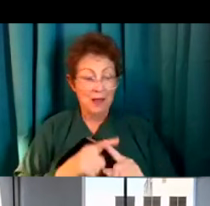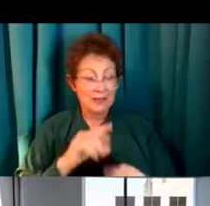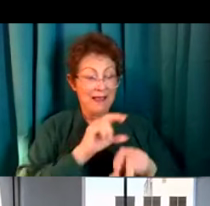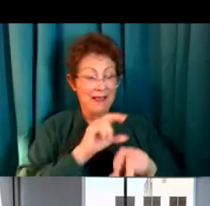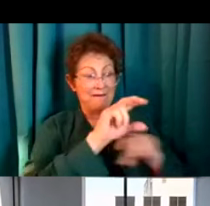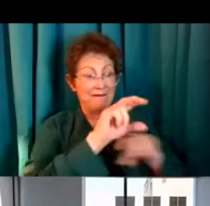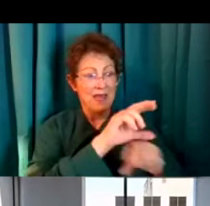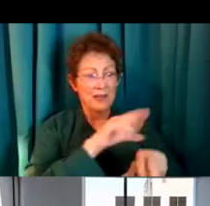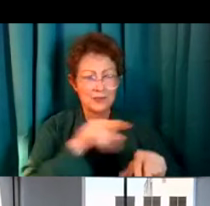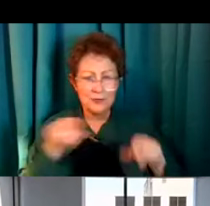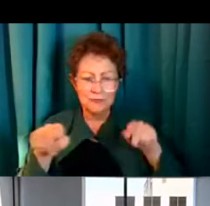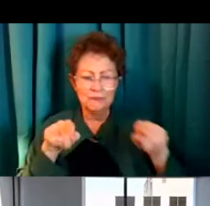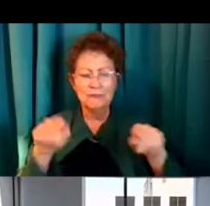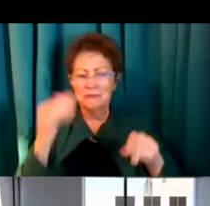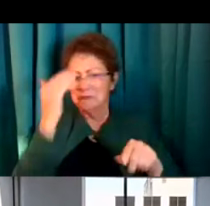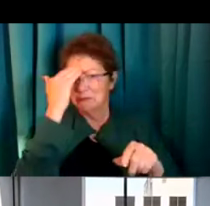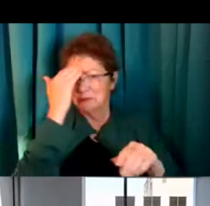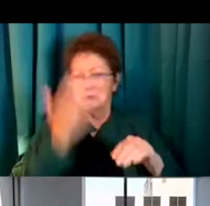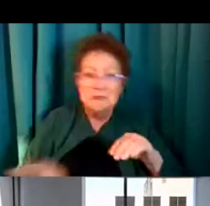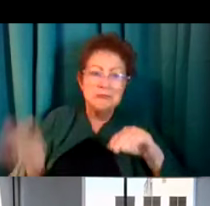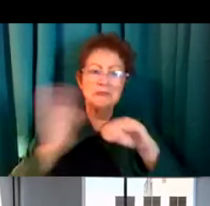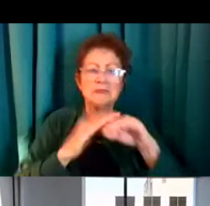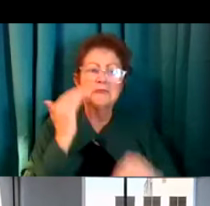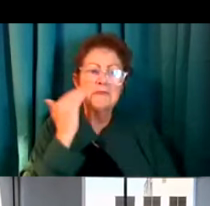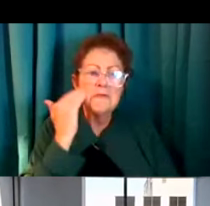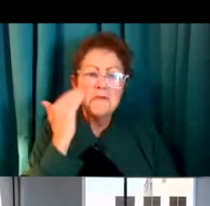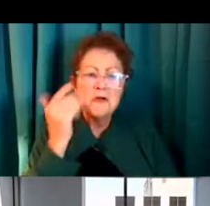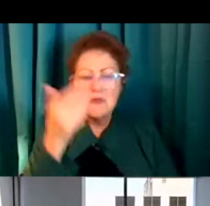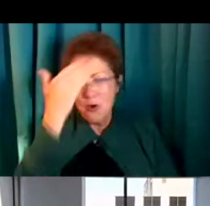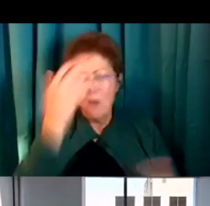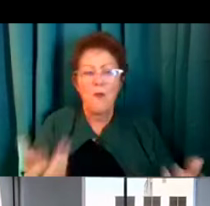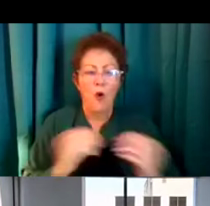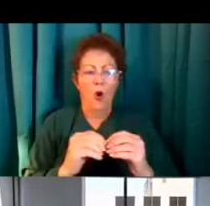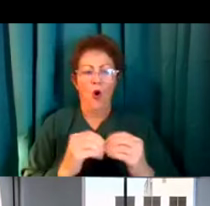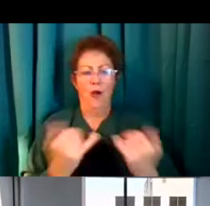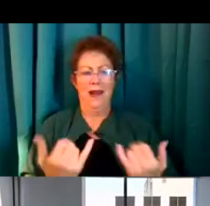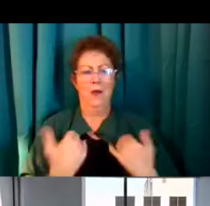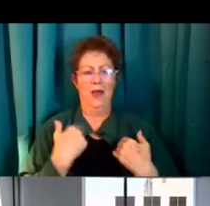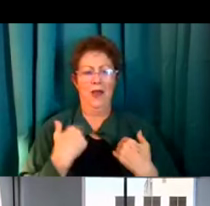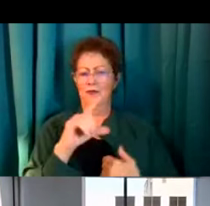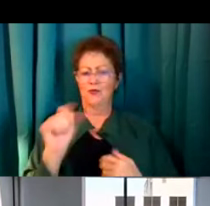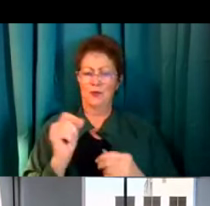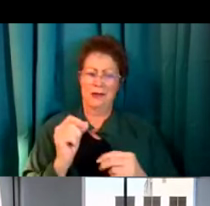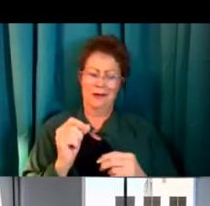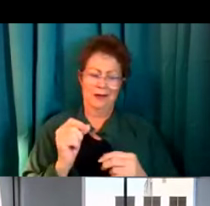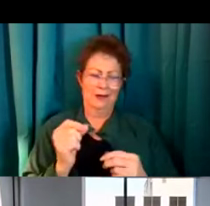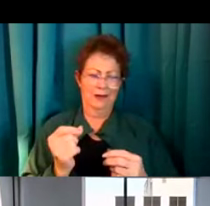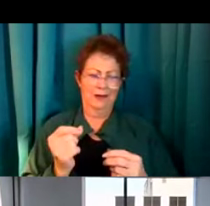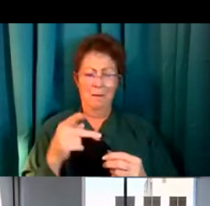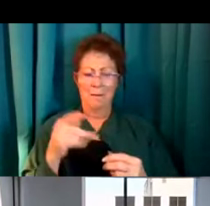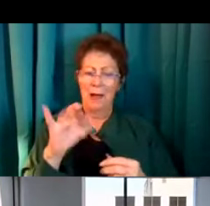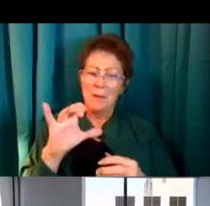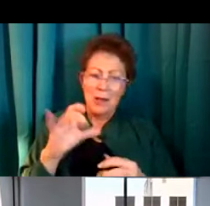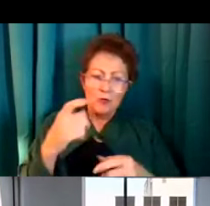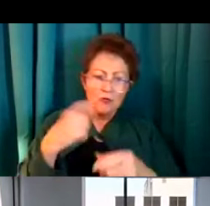has increased drastically. You have 20 plus PBCs that are publicly traded